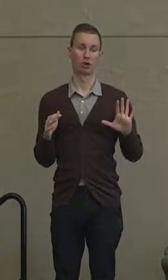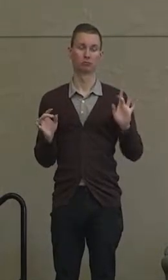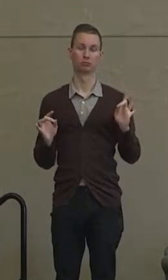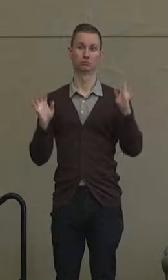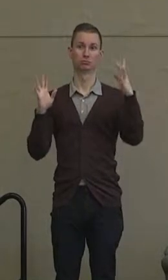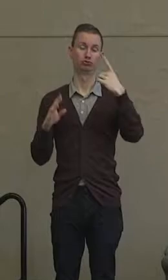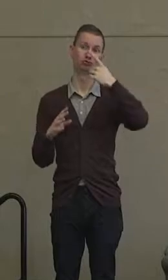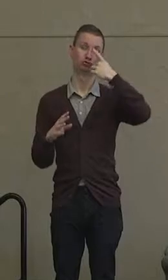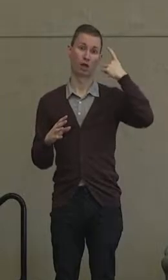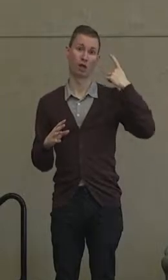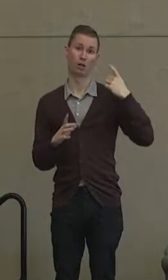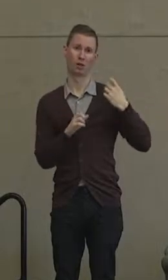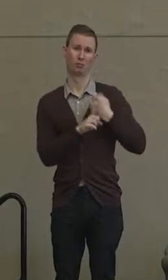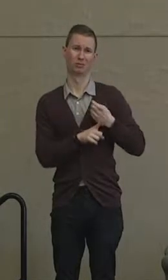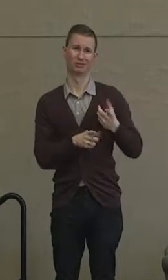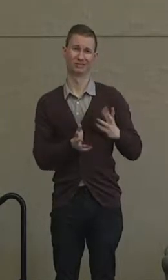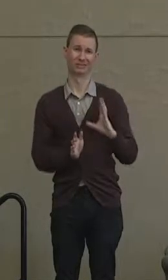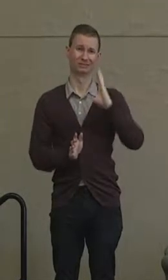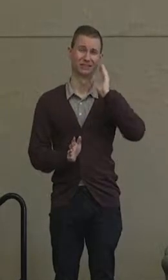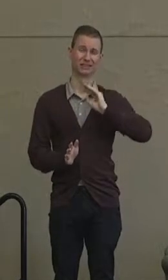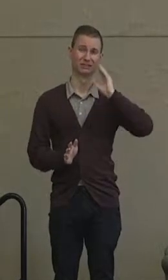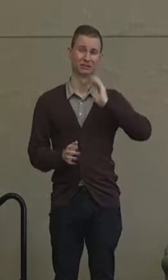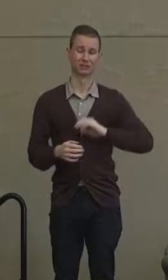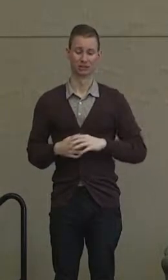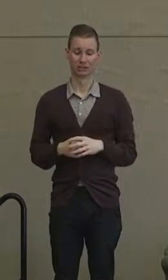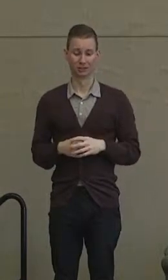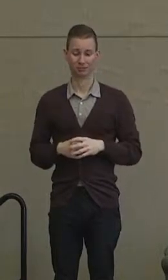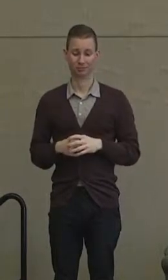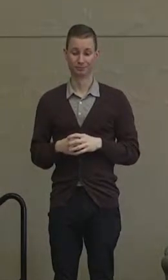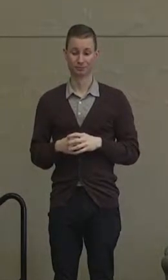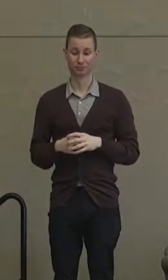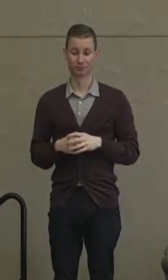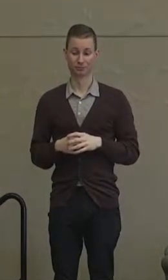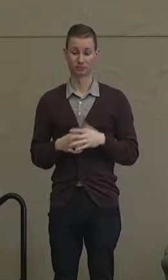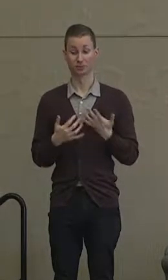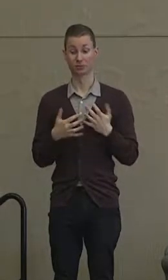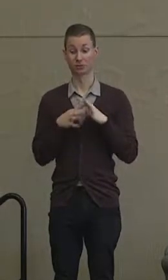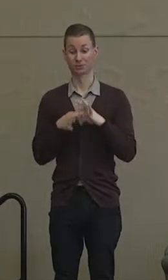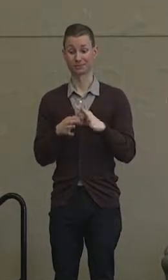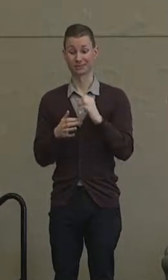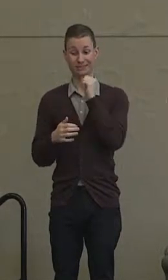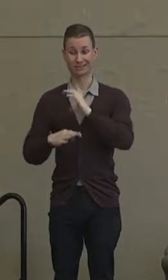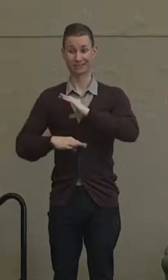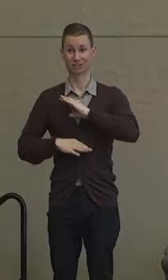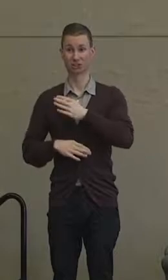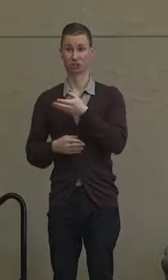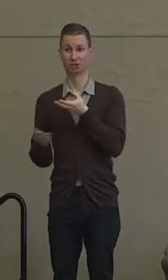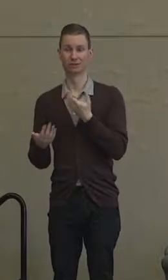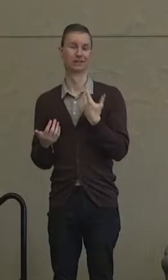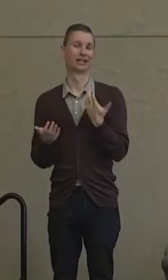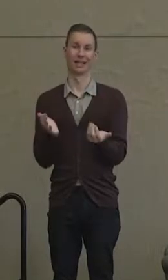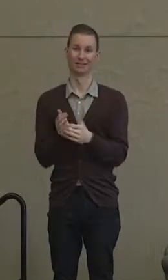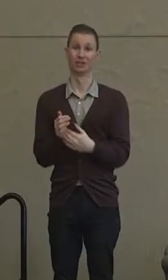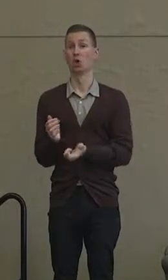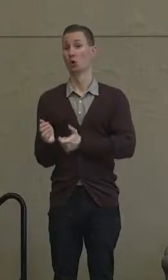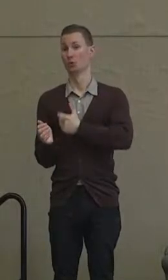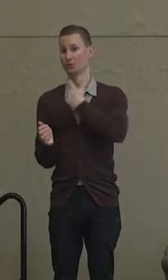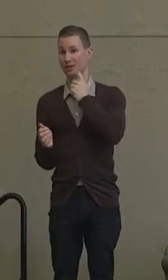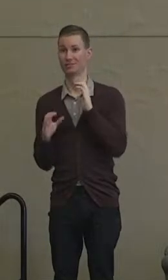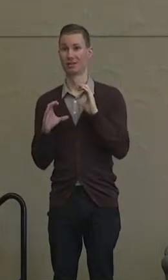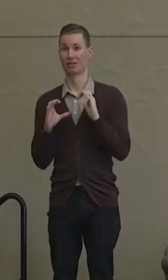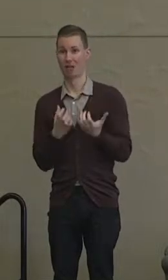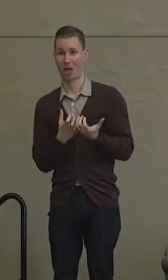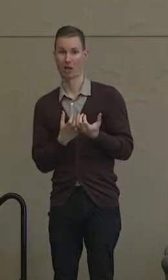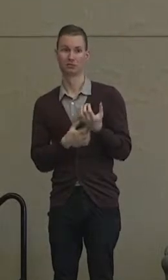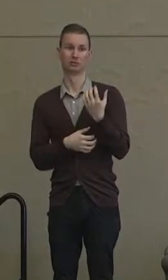and abuse that this young woman faced. And in terms of insufficient services, again, the race, class, and gender of this child